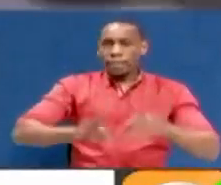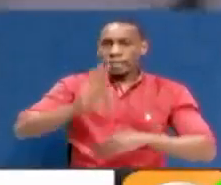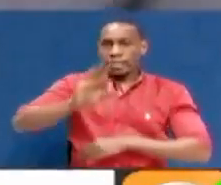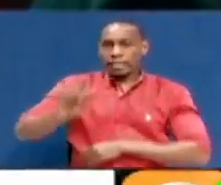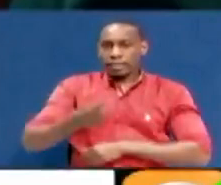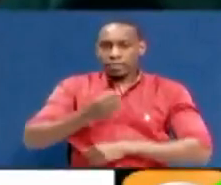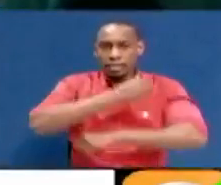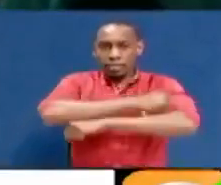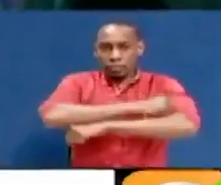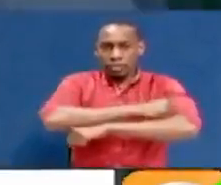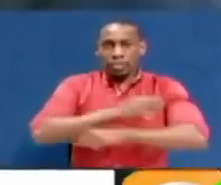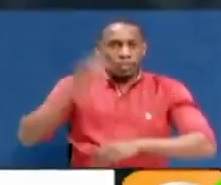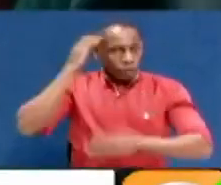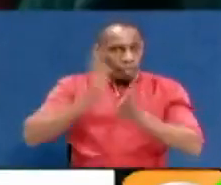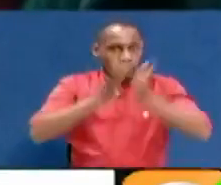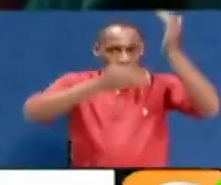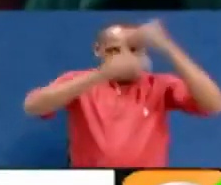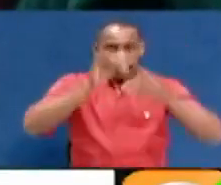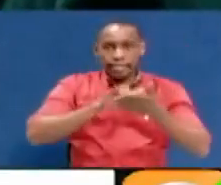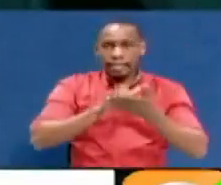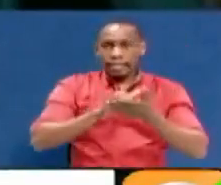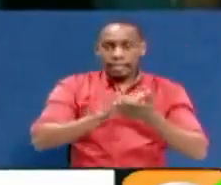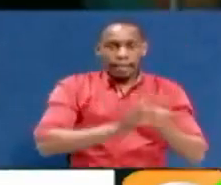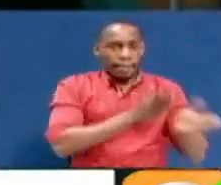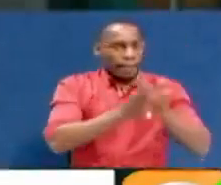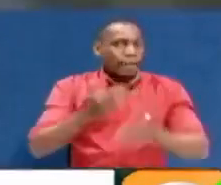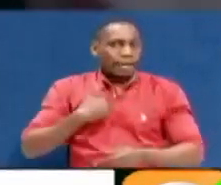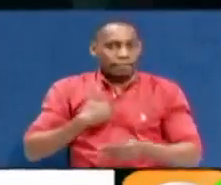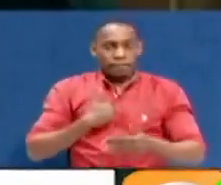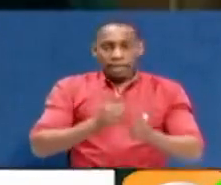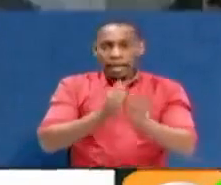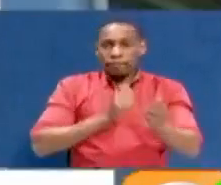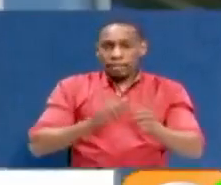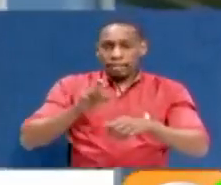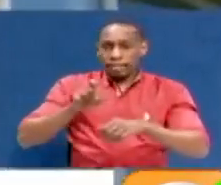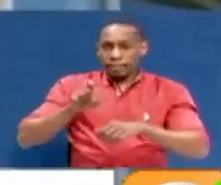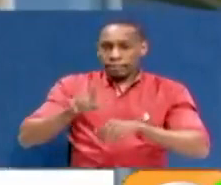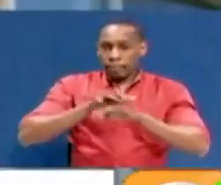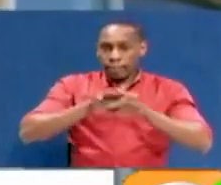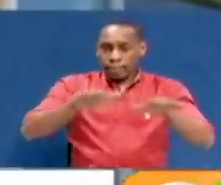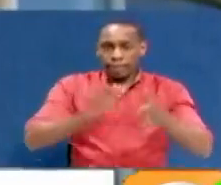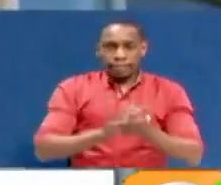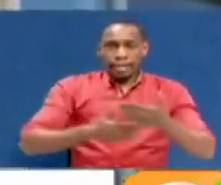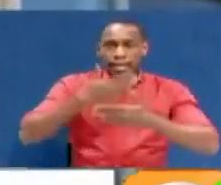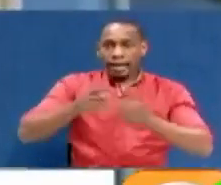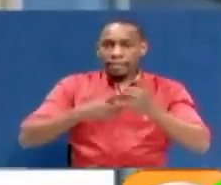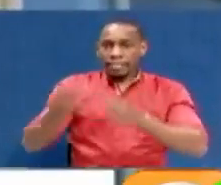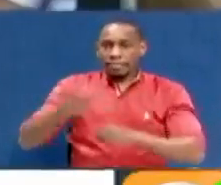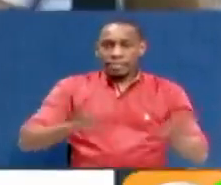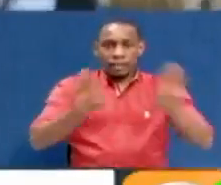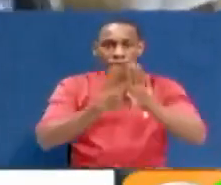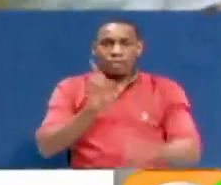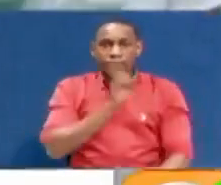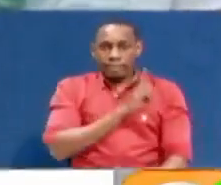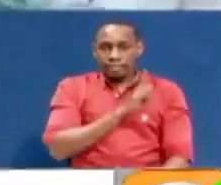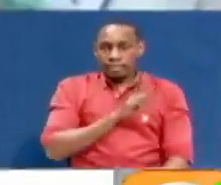300,000 schools, colleges and universities would be in phases to avoid another wave of the virus. After a 6-month